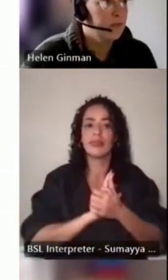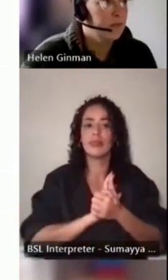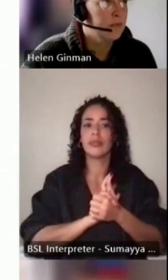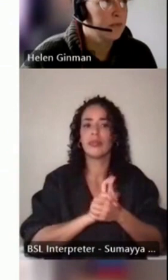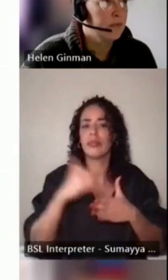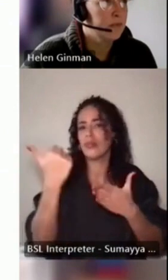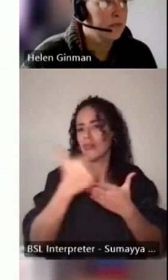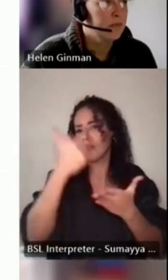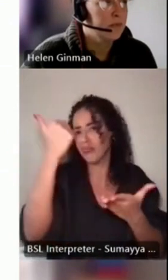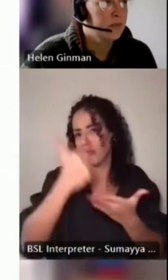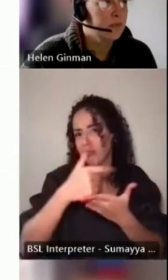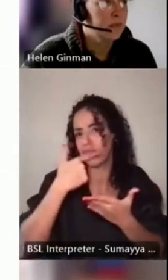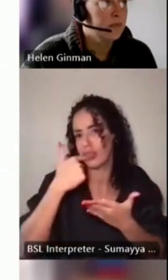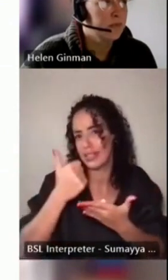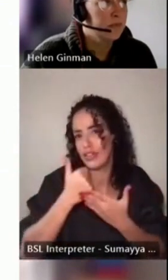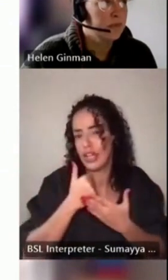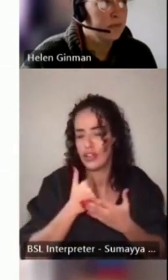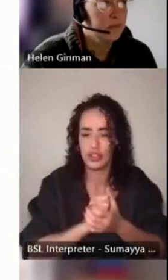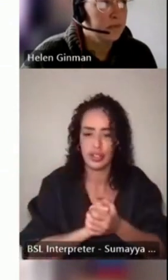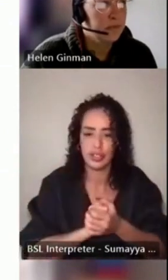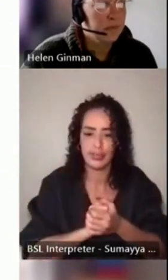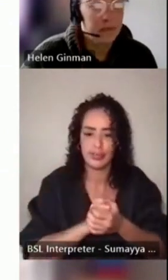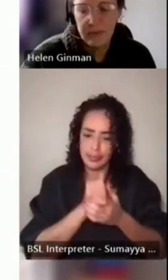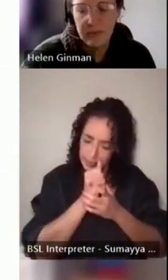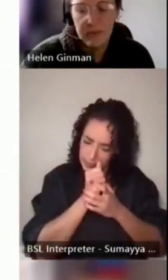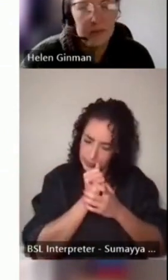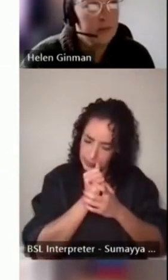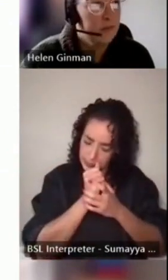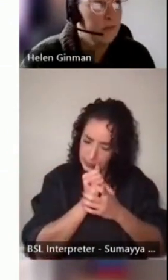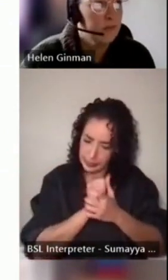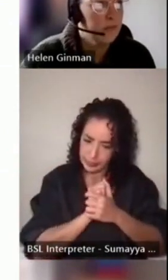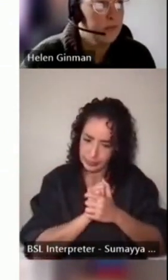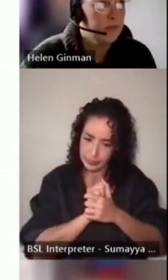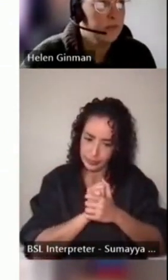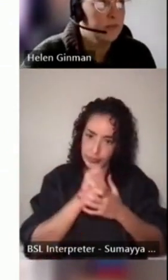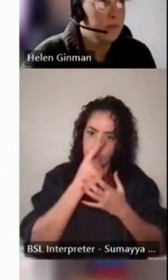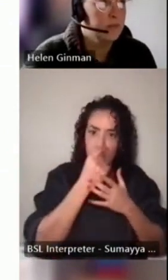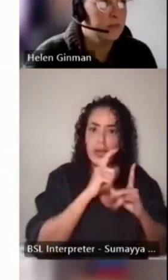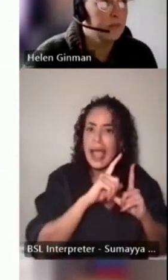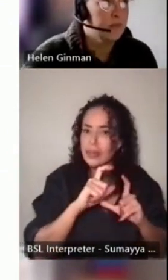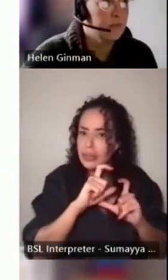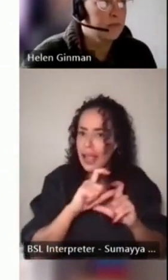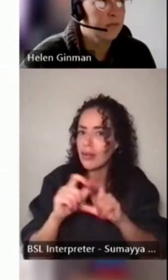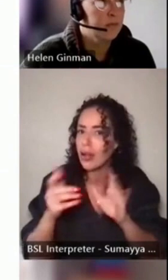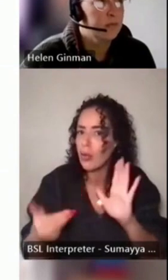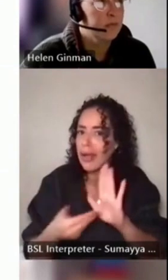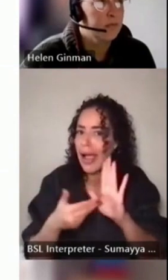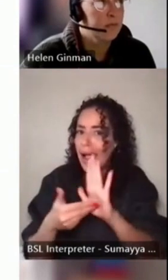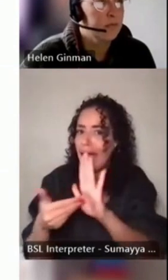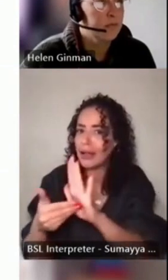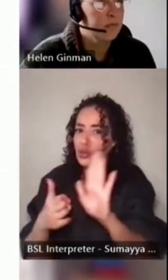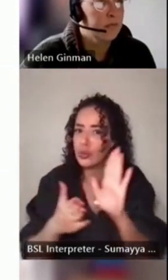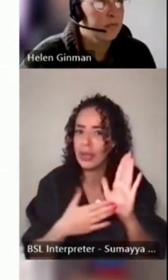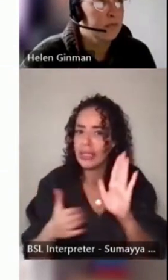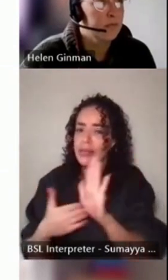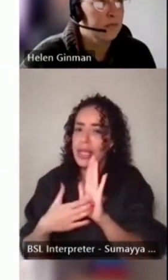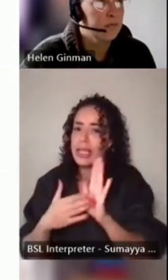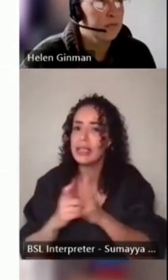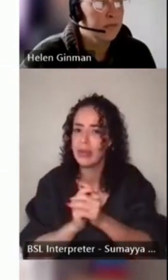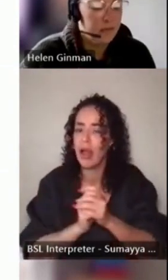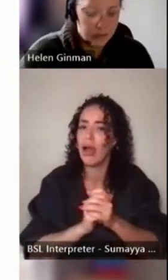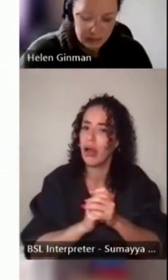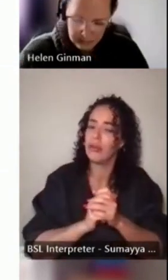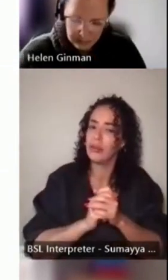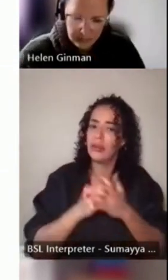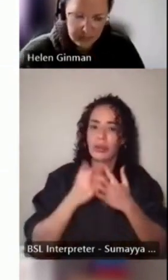great suggestions there, and do feel free to keep reflecting on that and adding to the Mentimeter